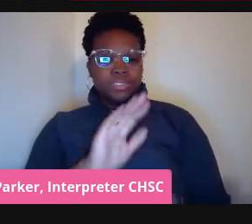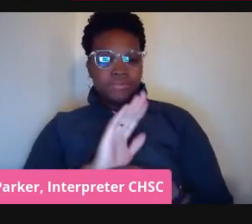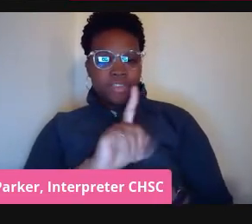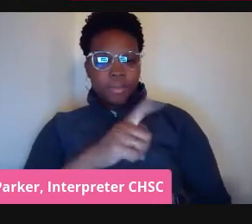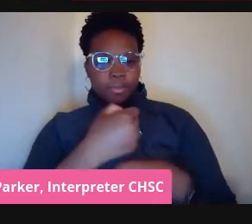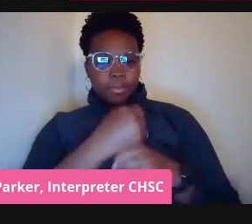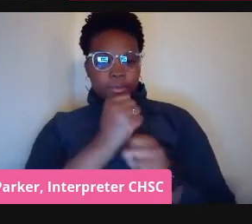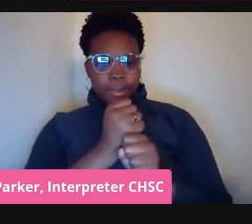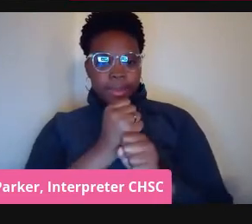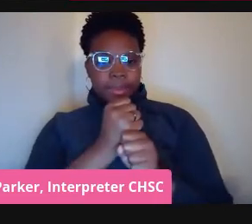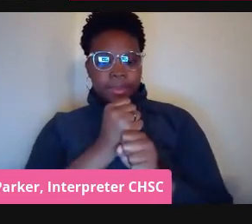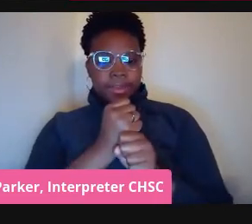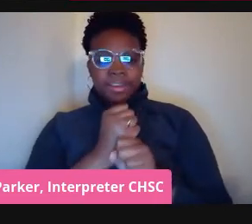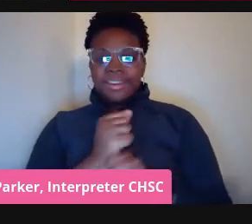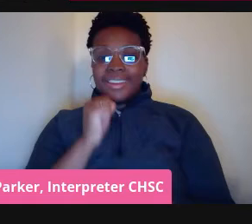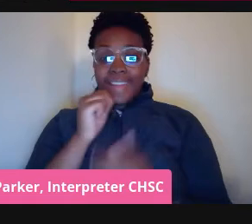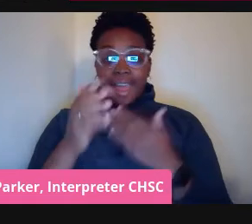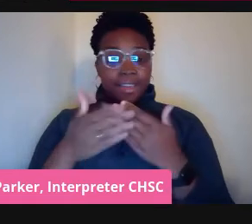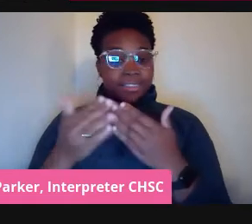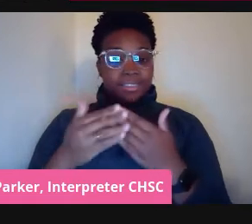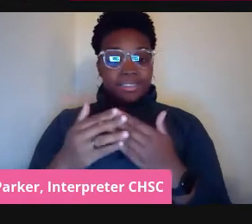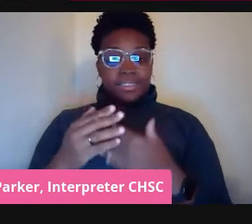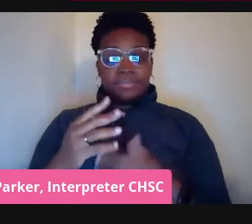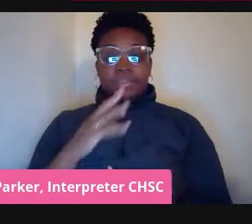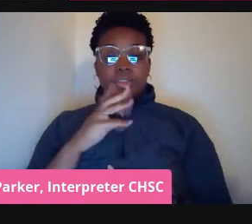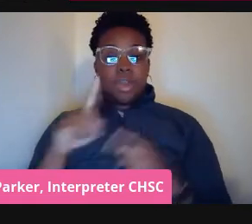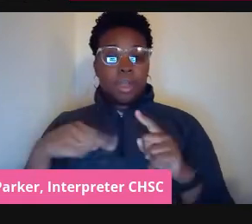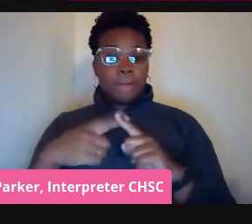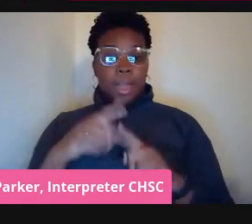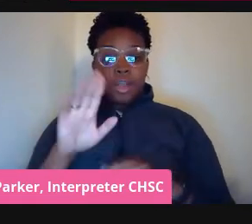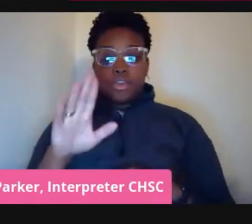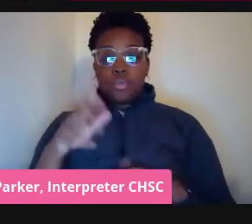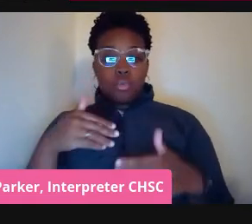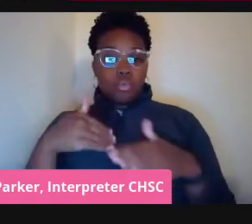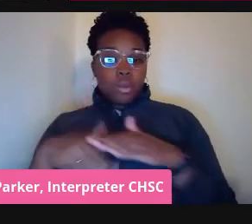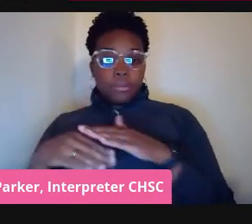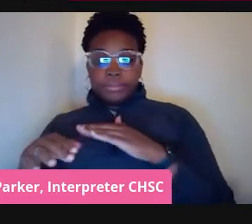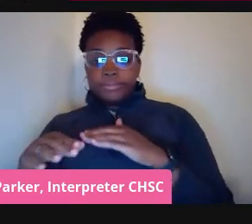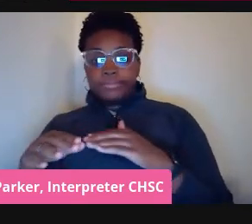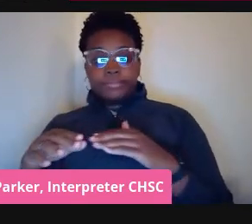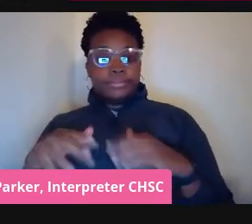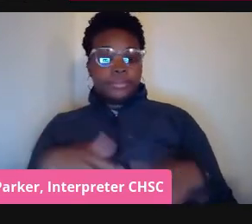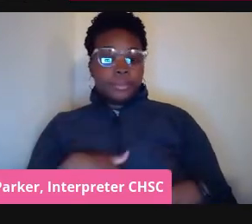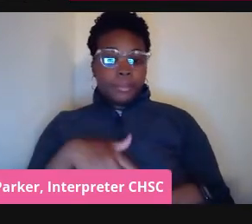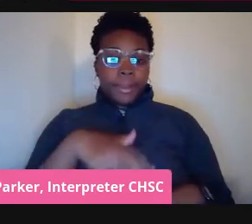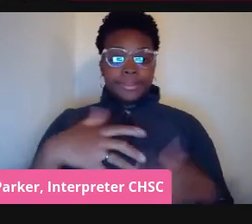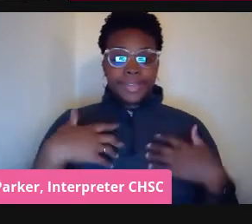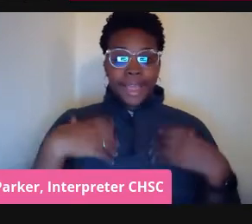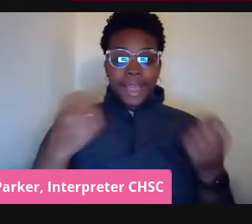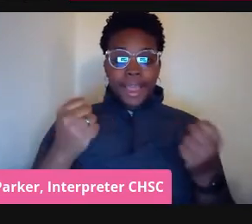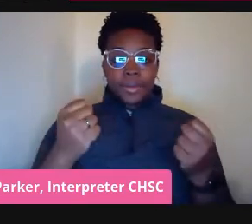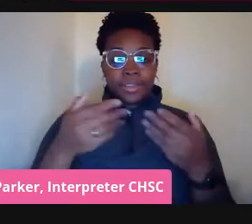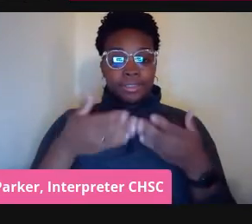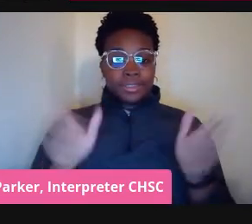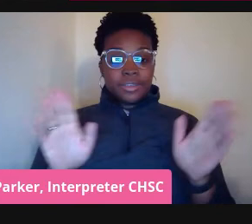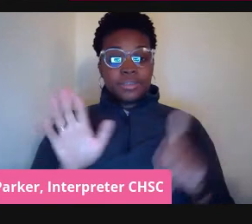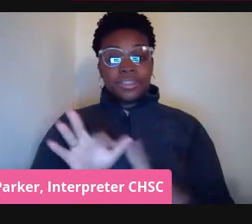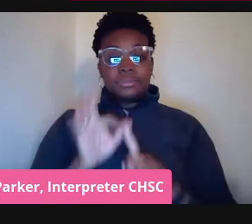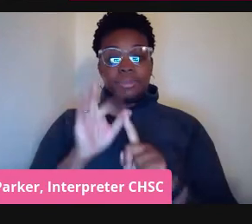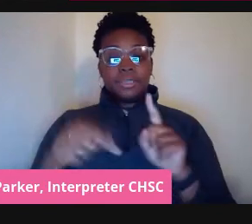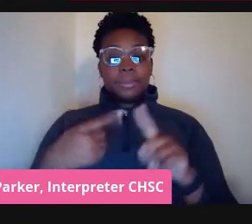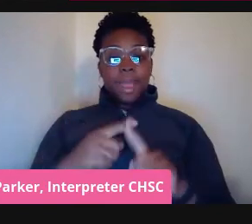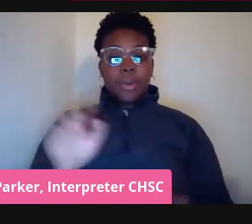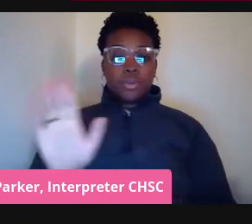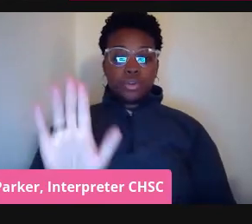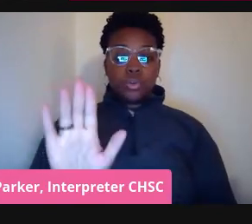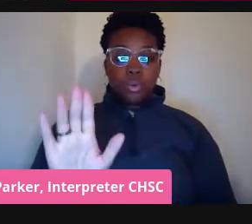making. And it's not easy to talk about your reproductive health or reproductive health in general, but especially when it's about your own.